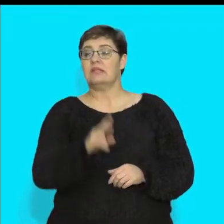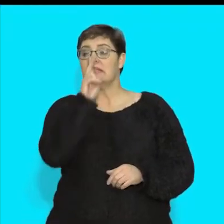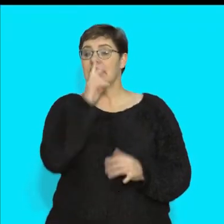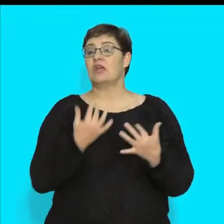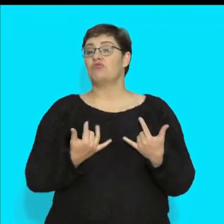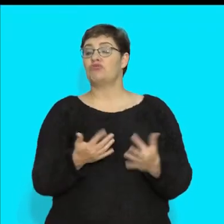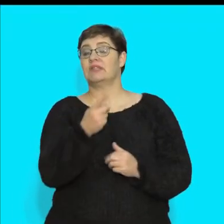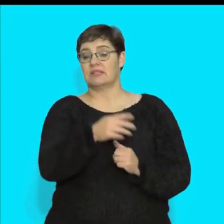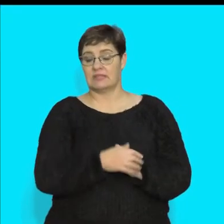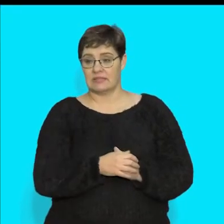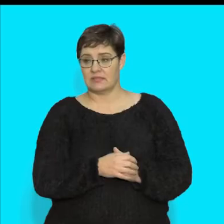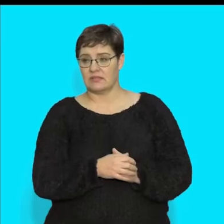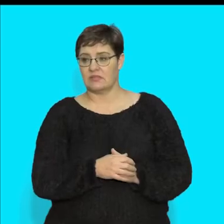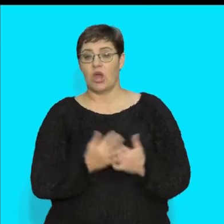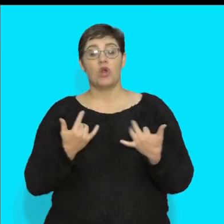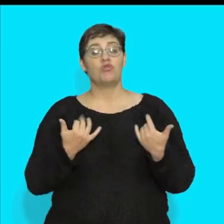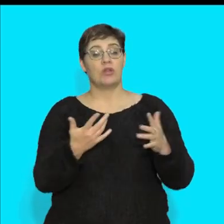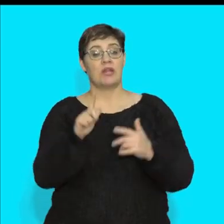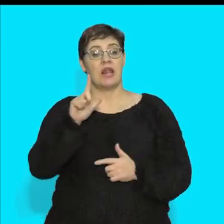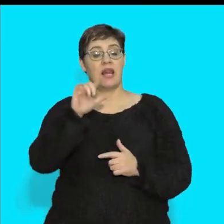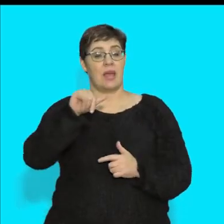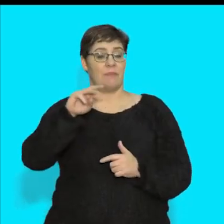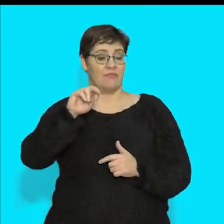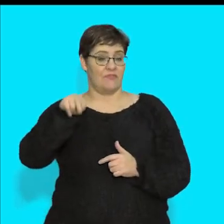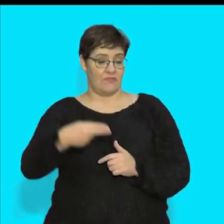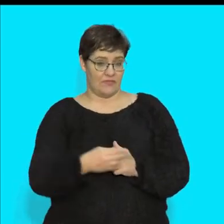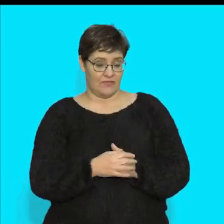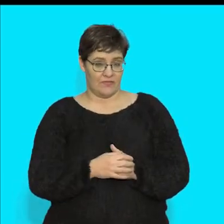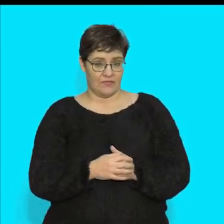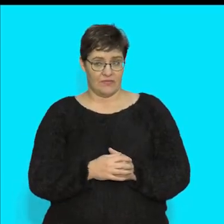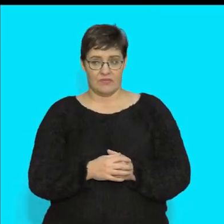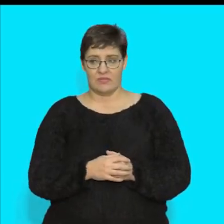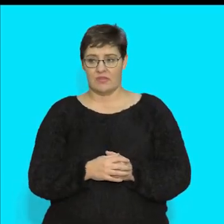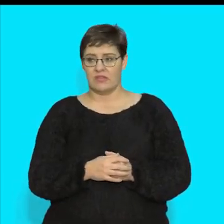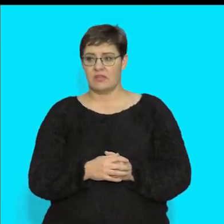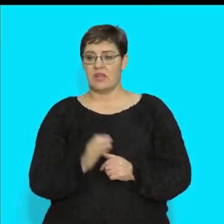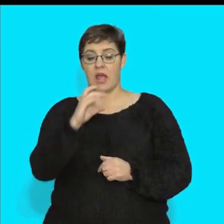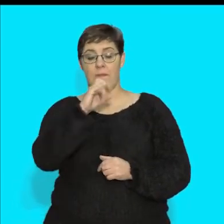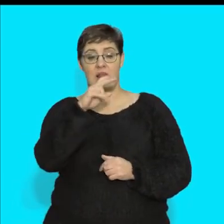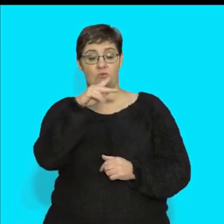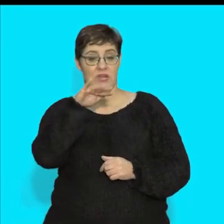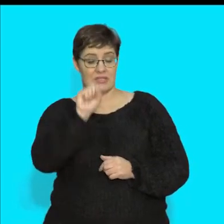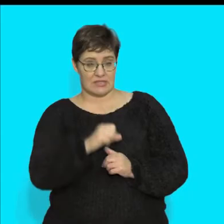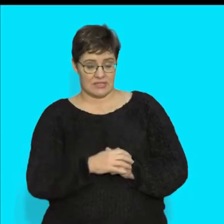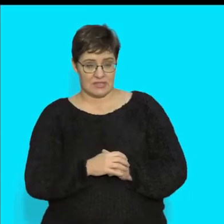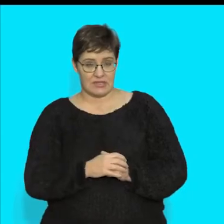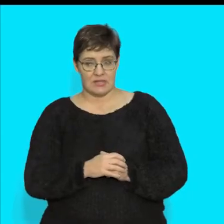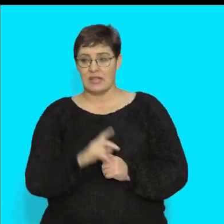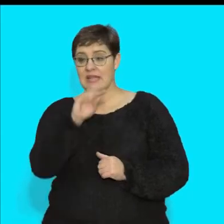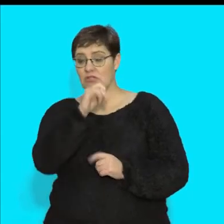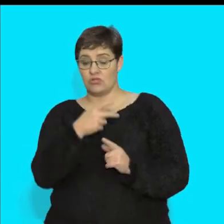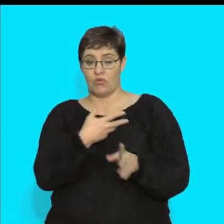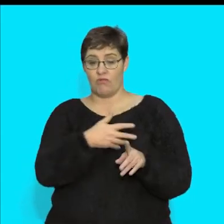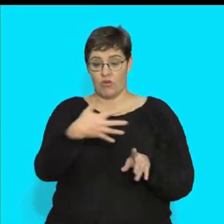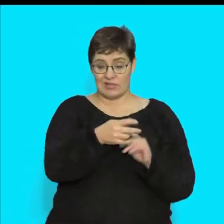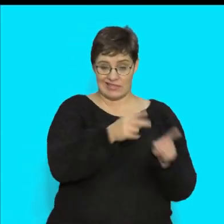at the green. Okay, so the green is my lymph. So here comes my capillaries. There's my tissue